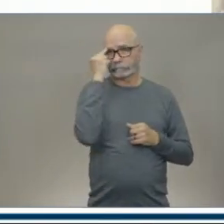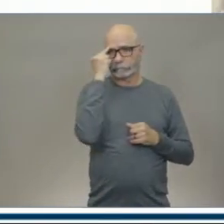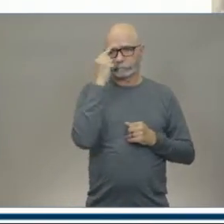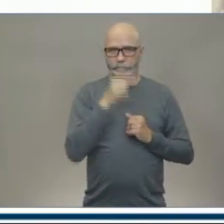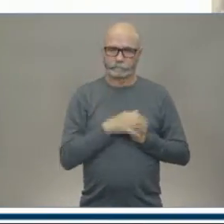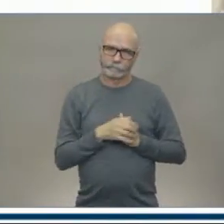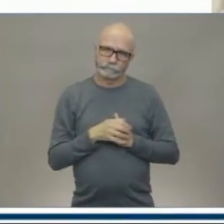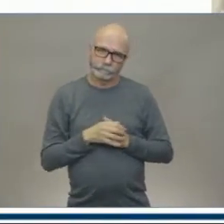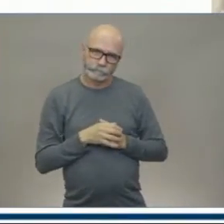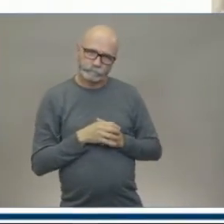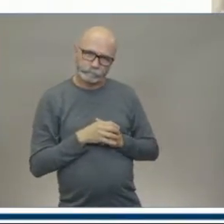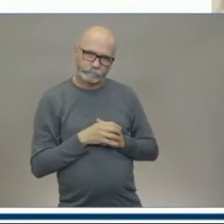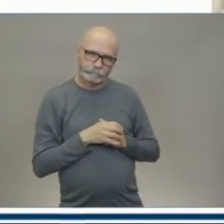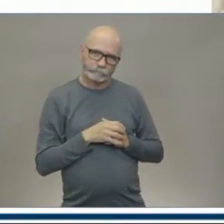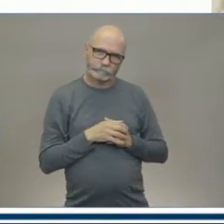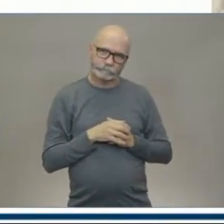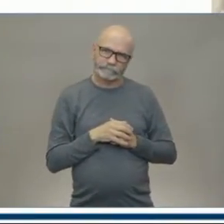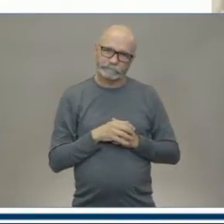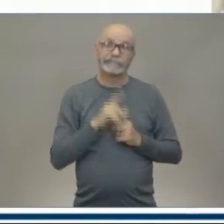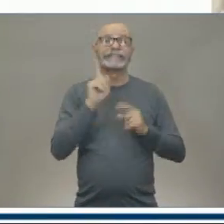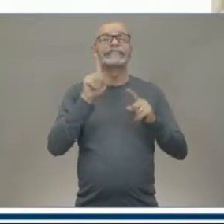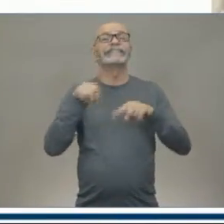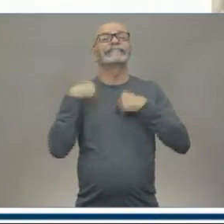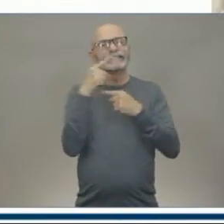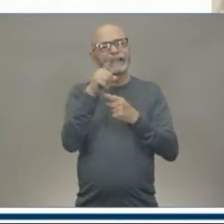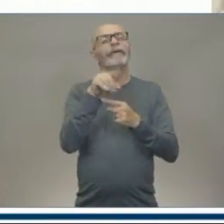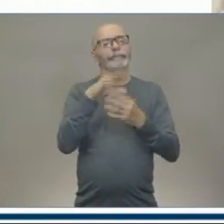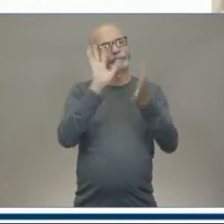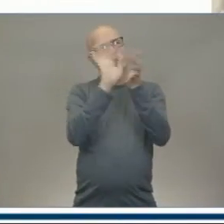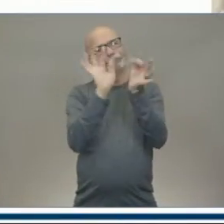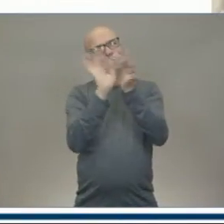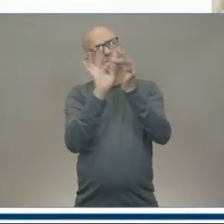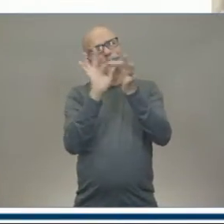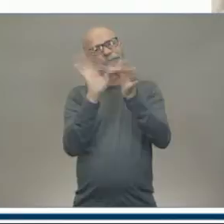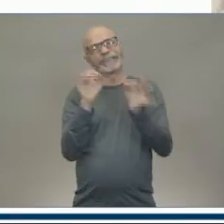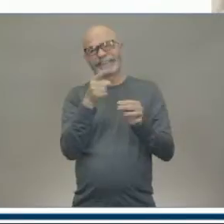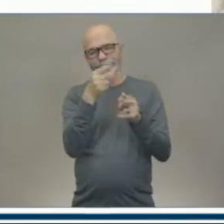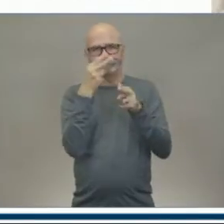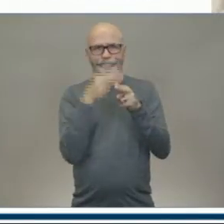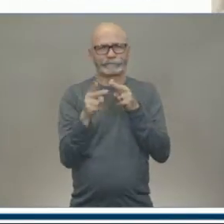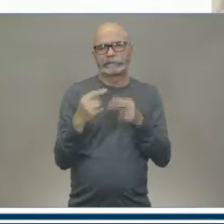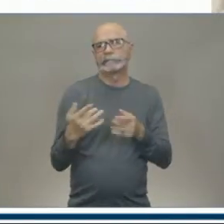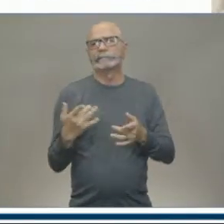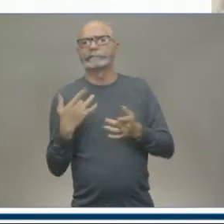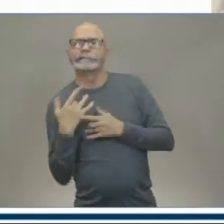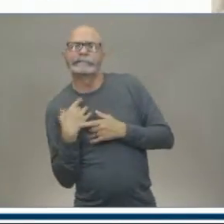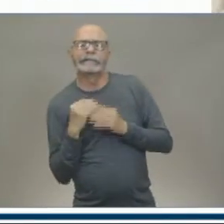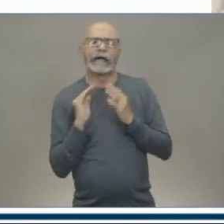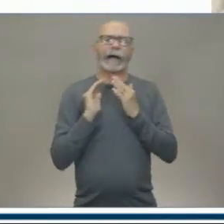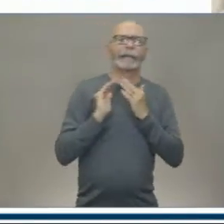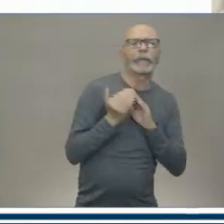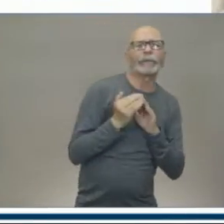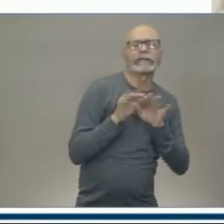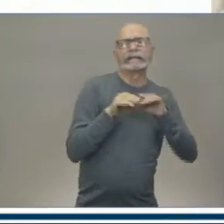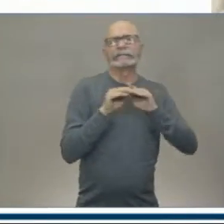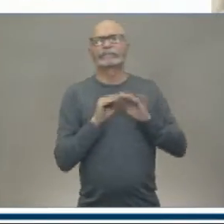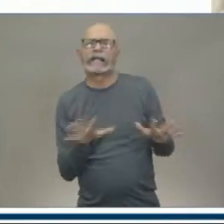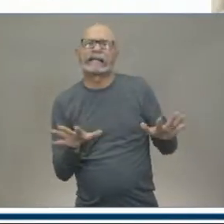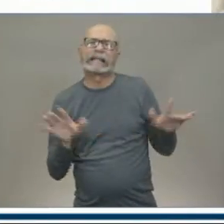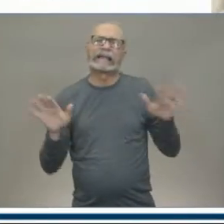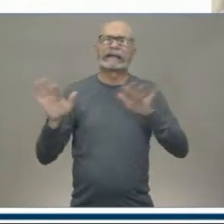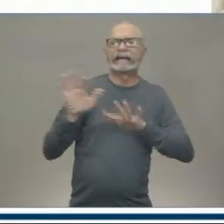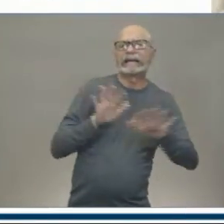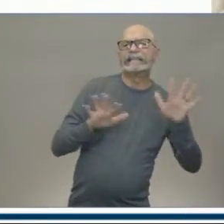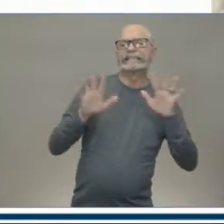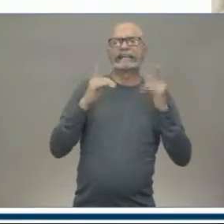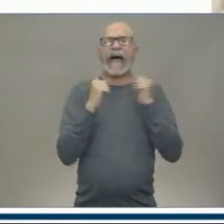March, you mentioned the entire time you were very concerned about community spread. You really wanted to avoid there being any community spread in Nova Scotia. And now that